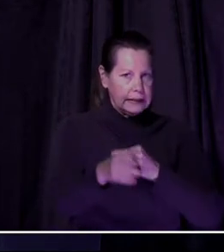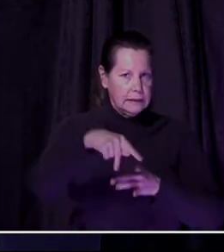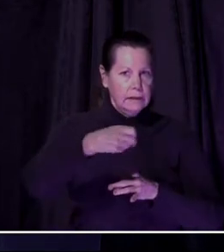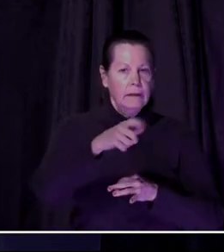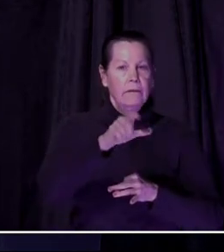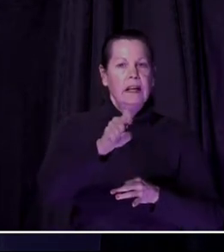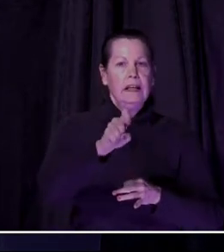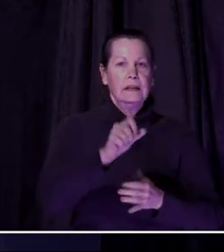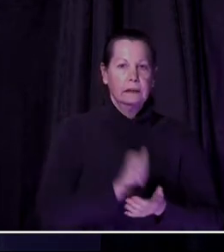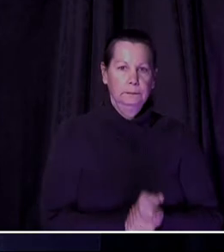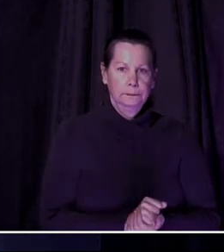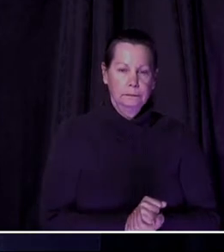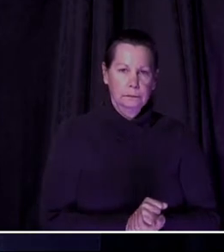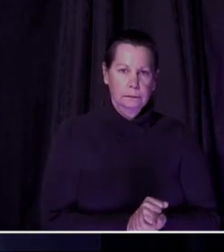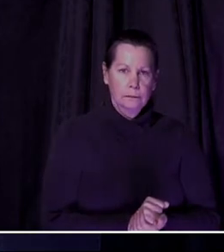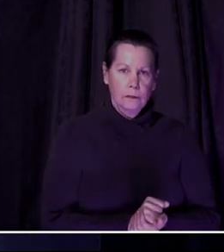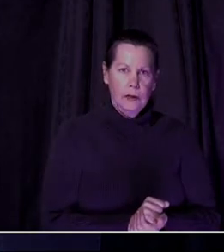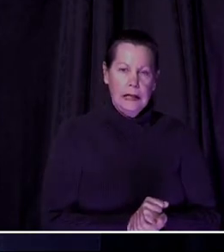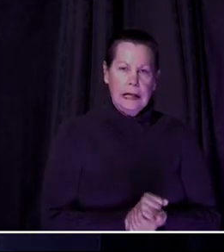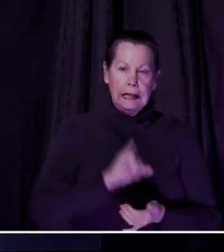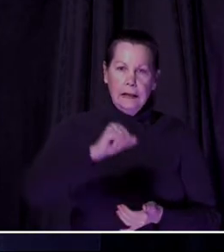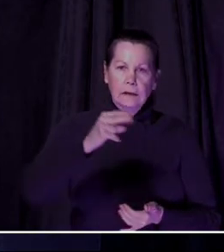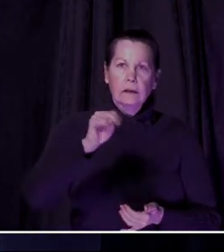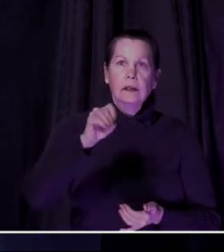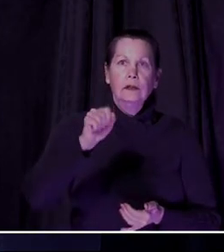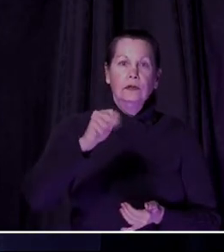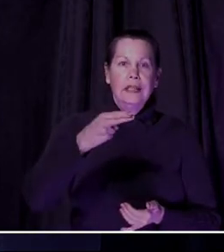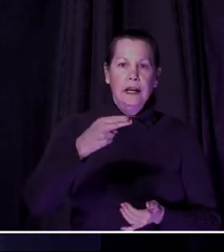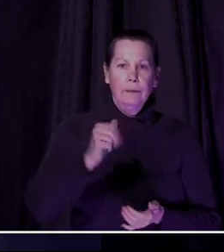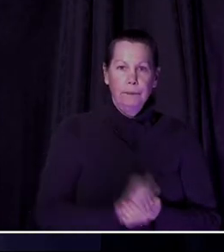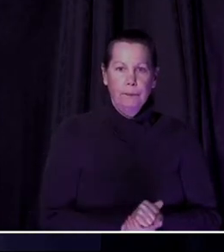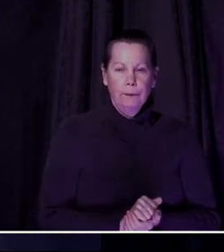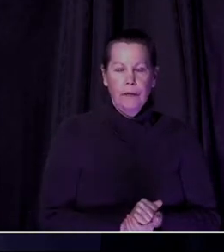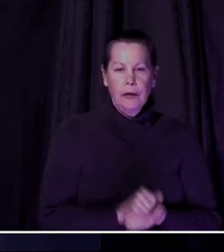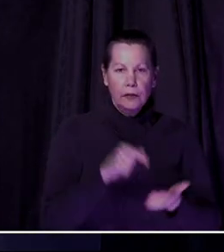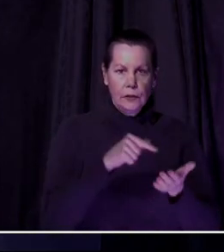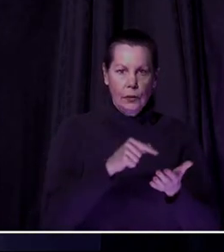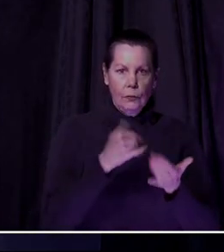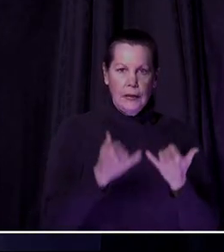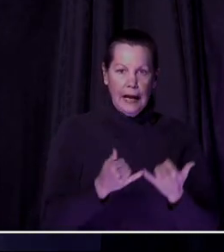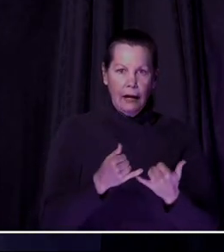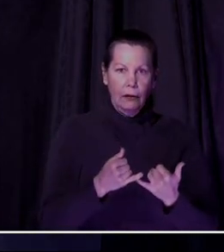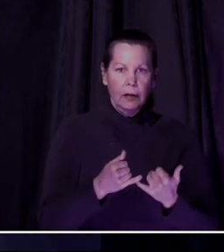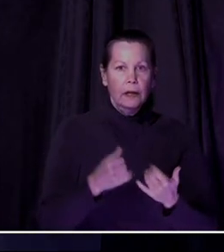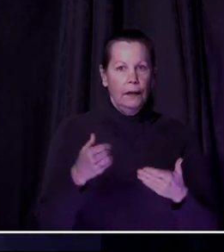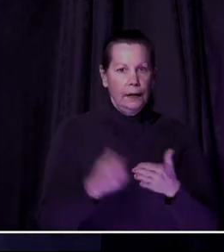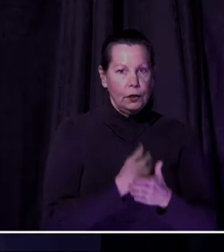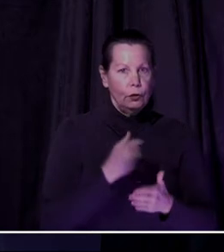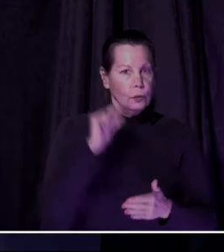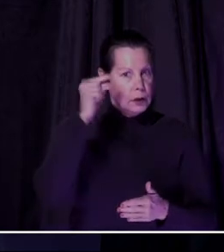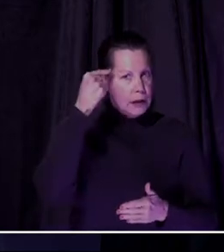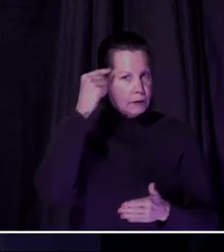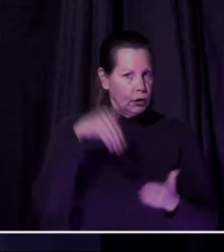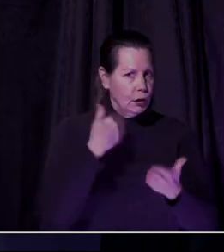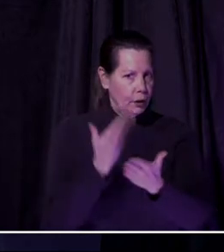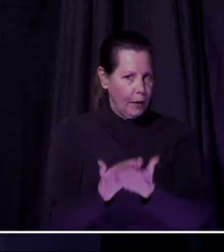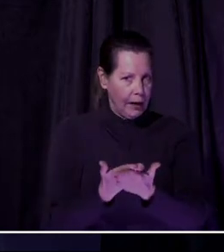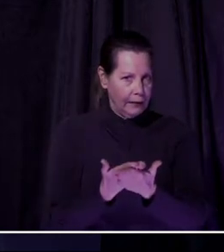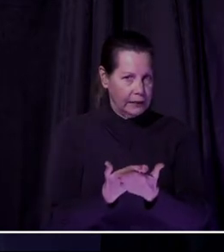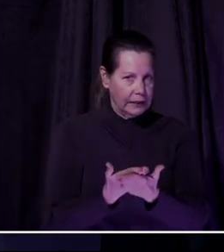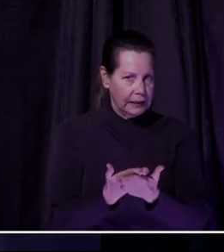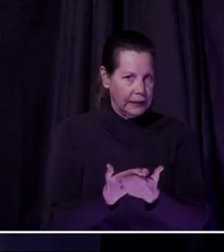Felix, okay, in Judea. And so this guy Festus, this new governor coming in,